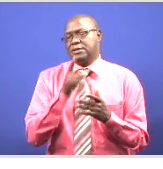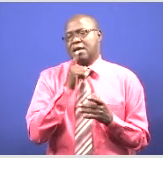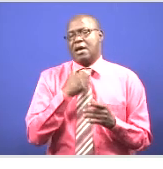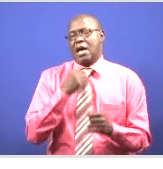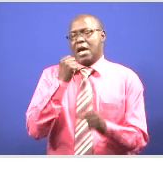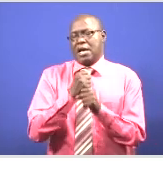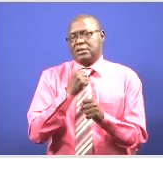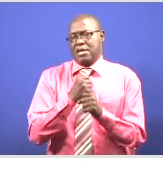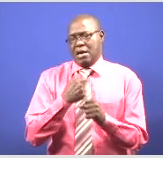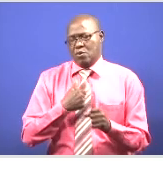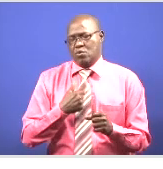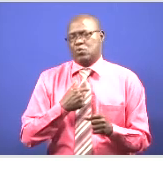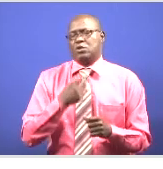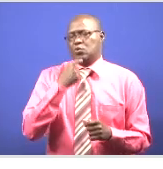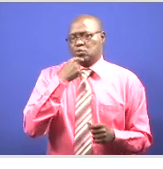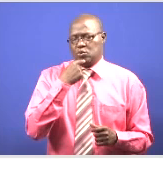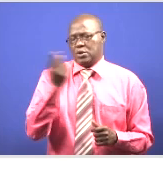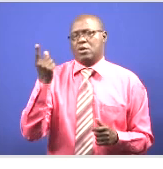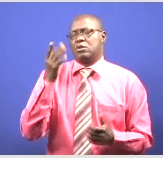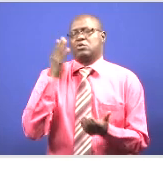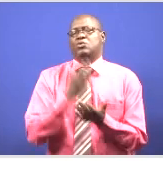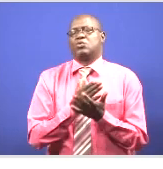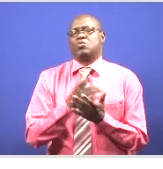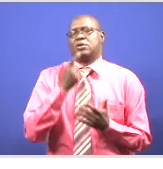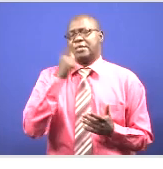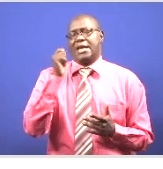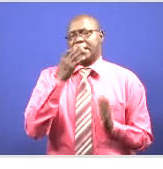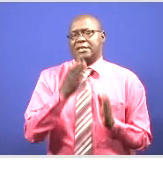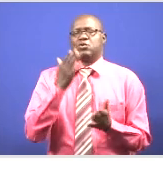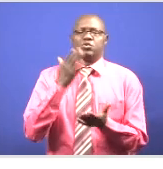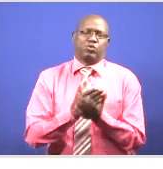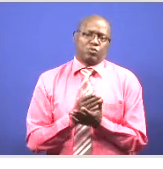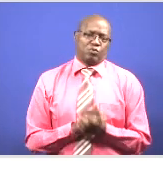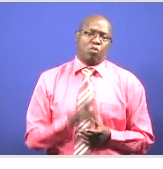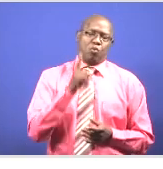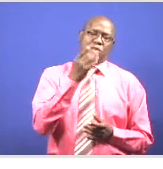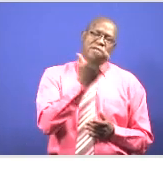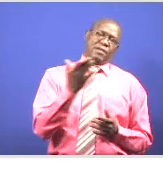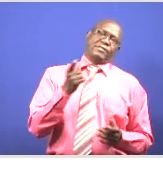kuongea ukweli na sisi tutaambia wa Kenya ukweli. Mm-hmm. And one of the things he said that,